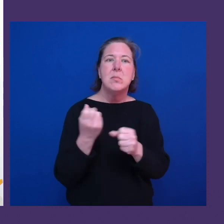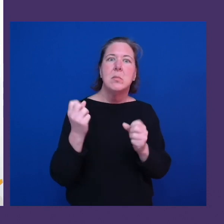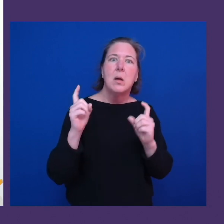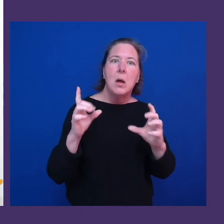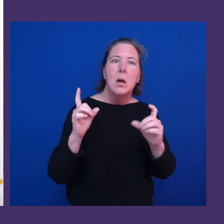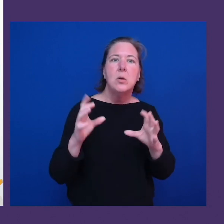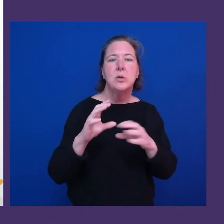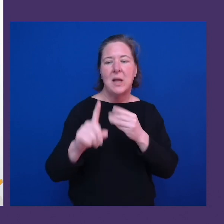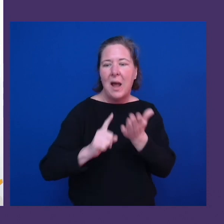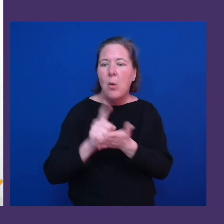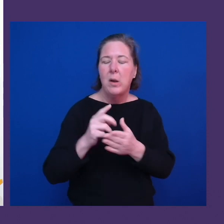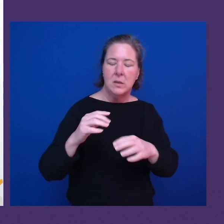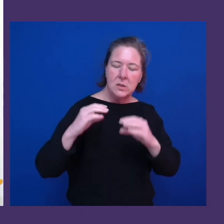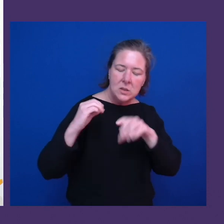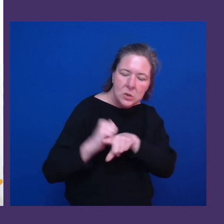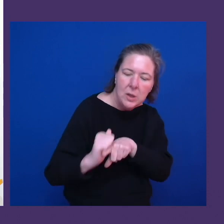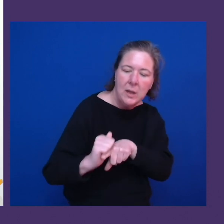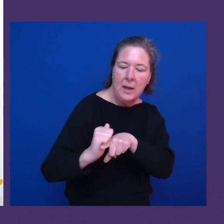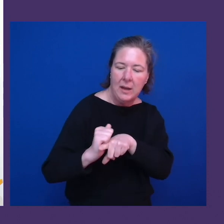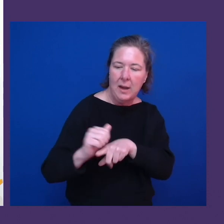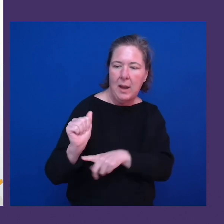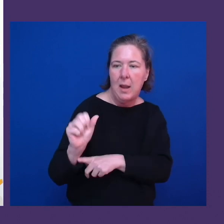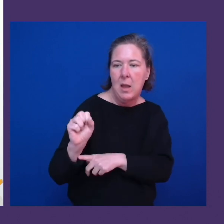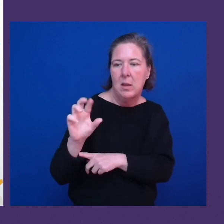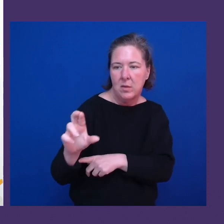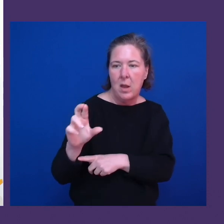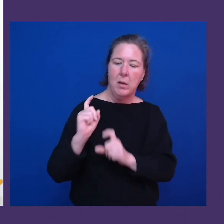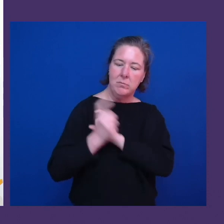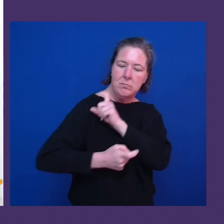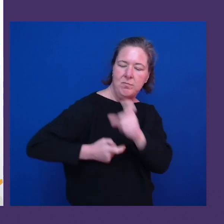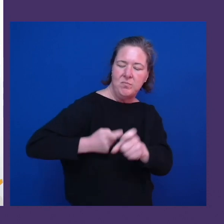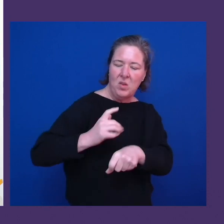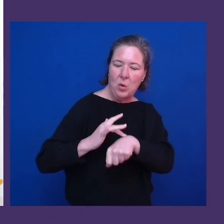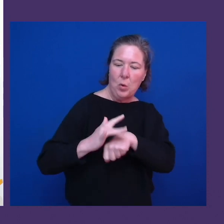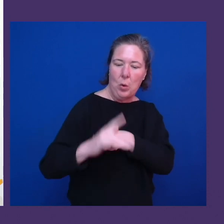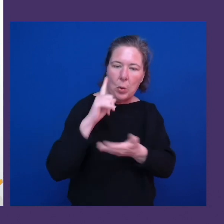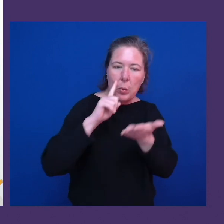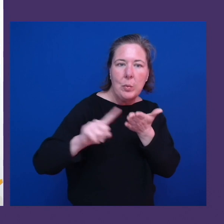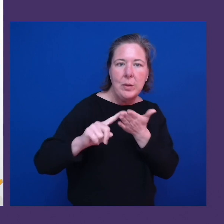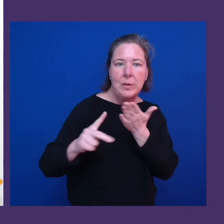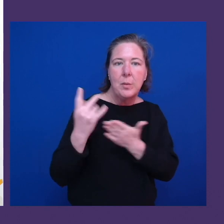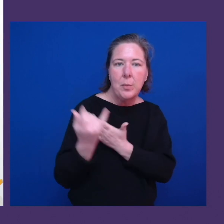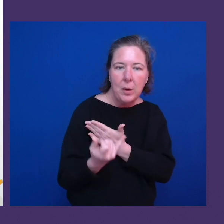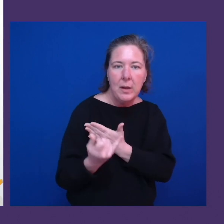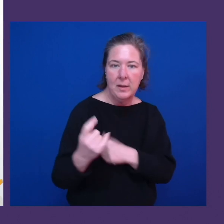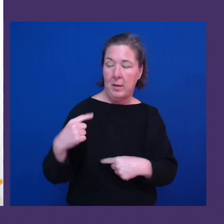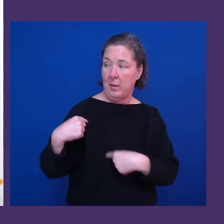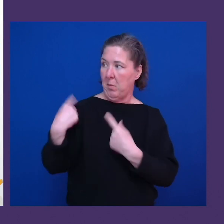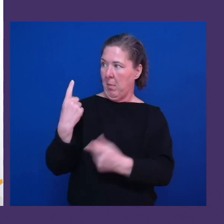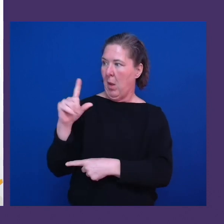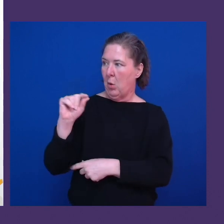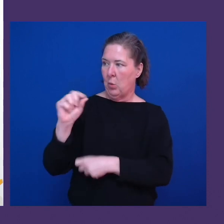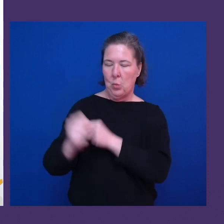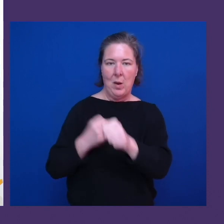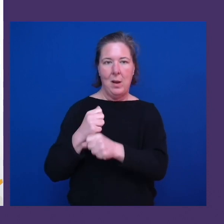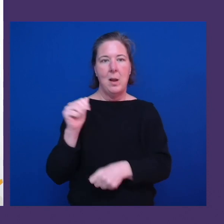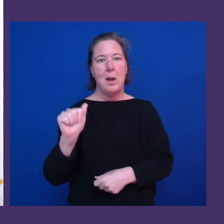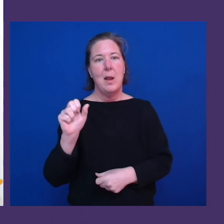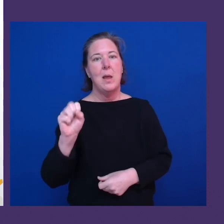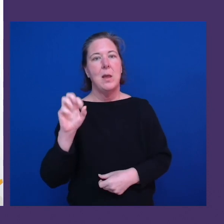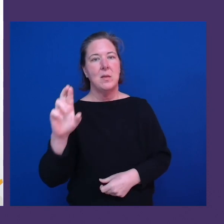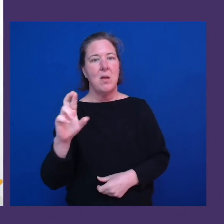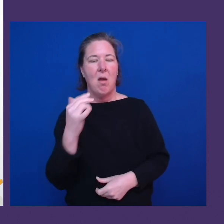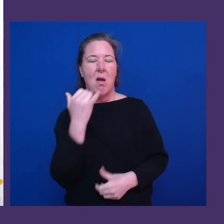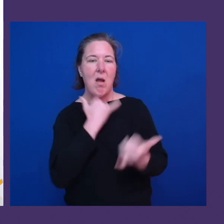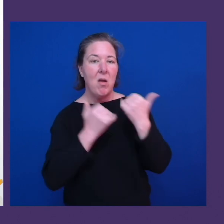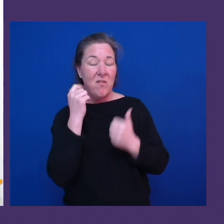systems and actively contributing to some of the early research projects. In the past 20 years, ASR error rates for people with cerebral